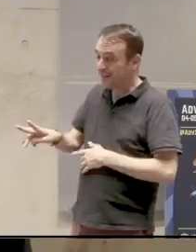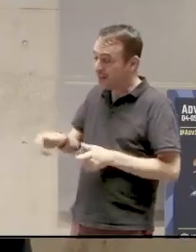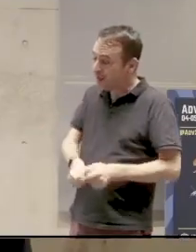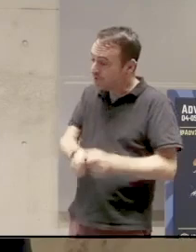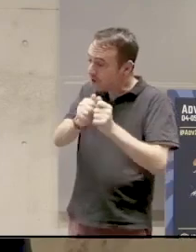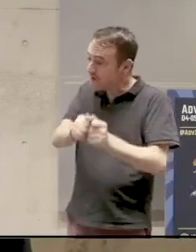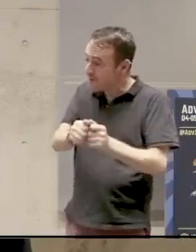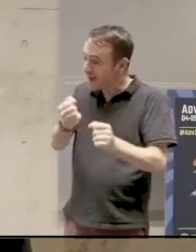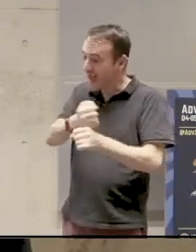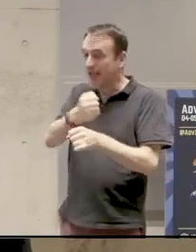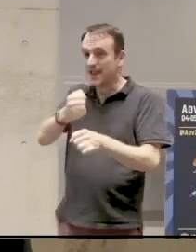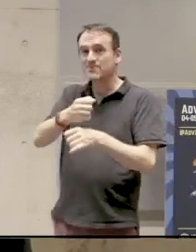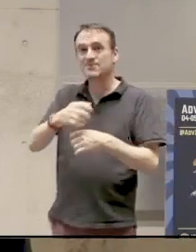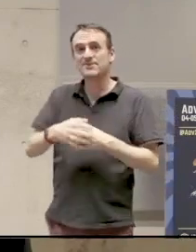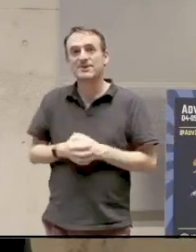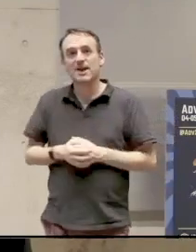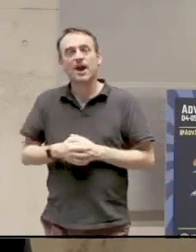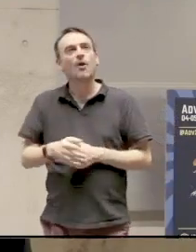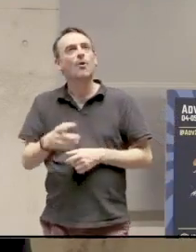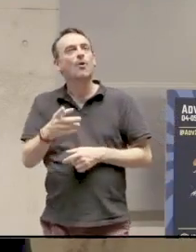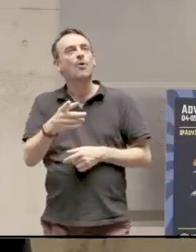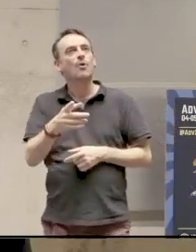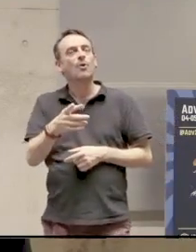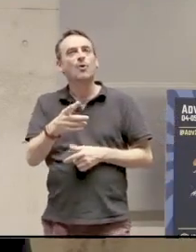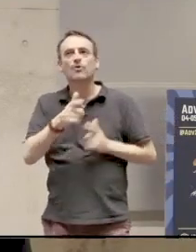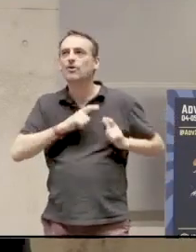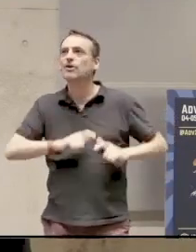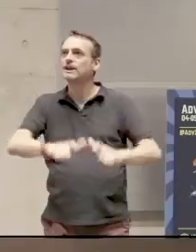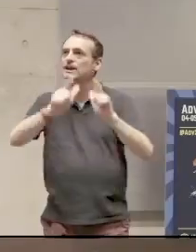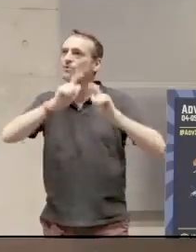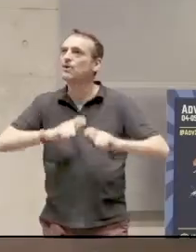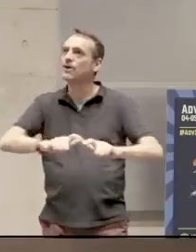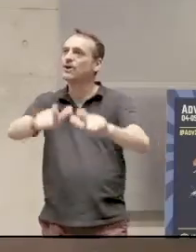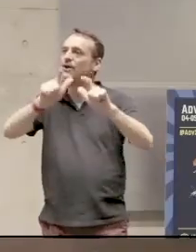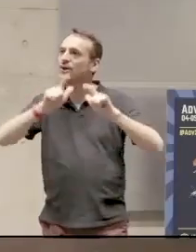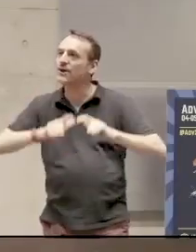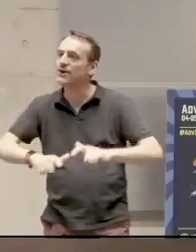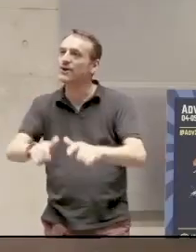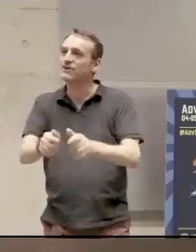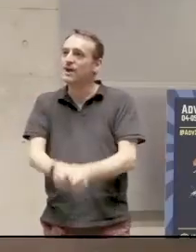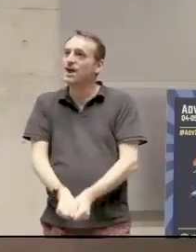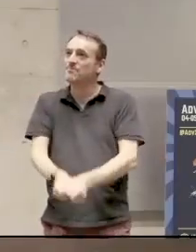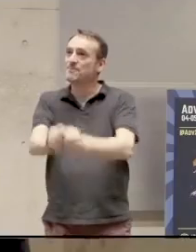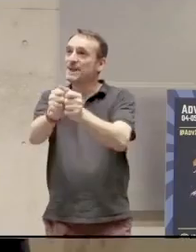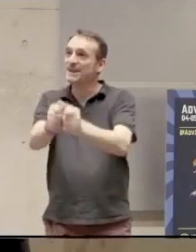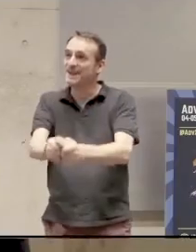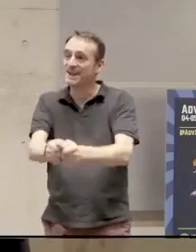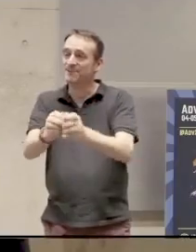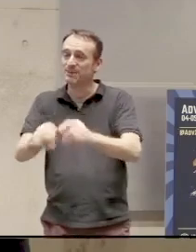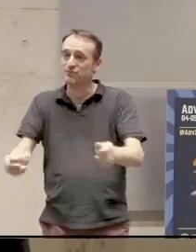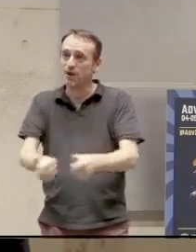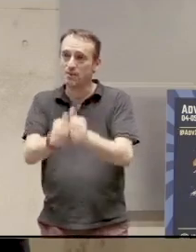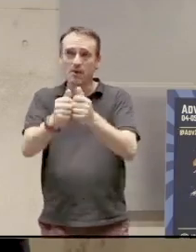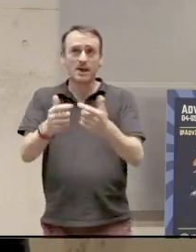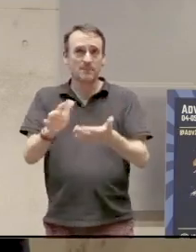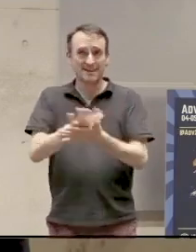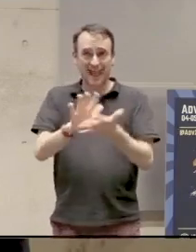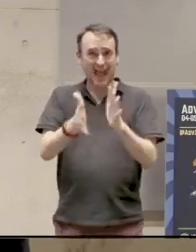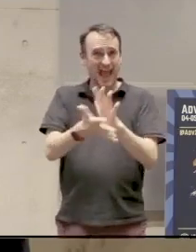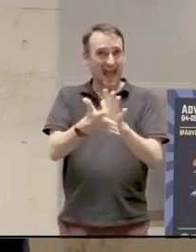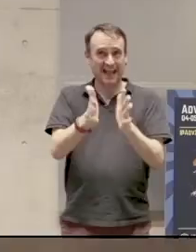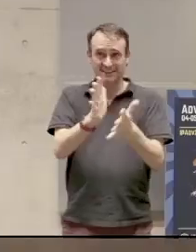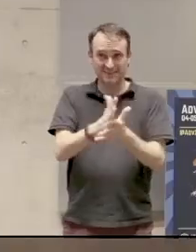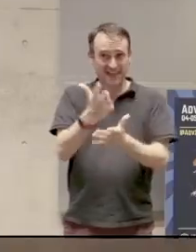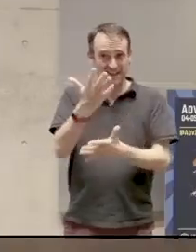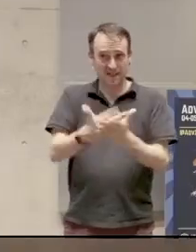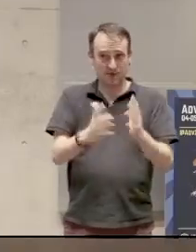It'll be non-stop beach volleyballs with hands that never stop. Yeah, and amazing physics. That's a